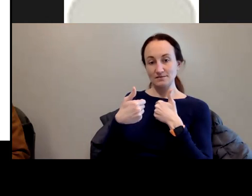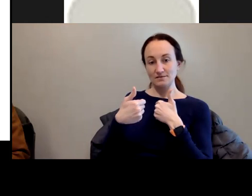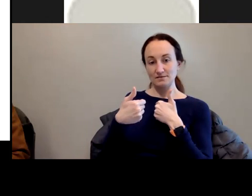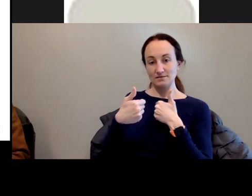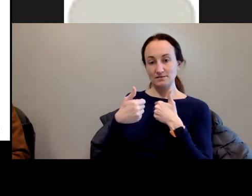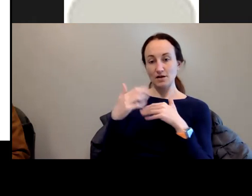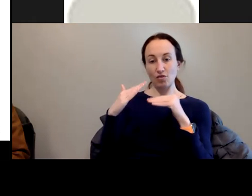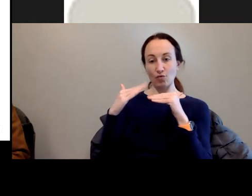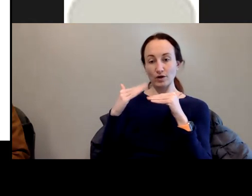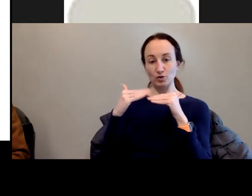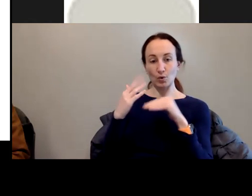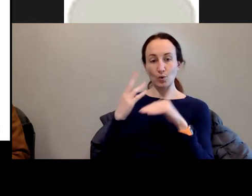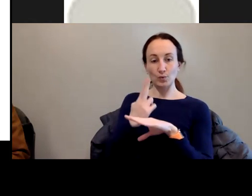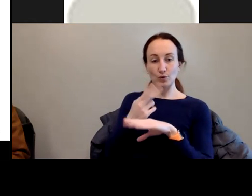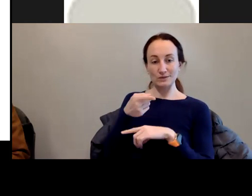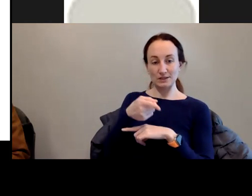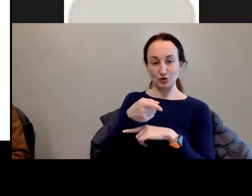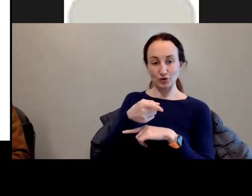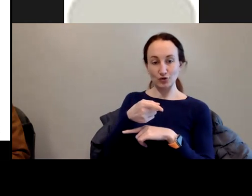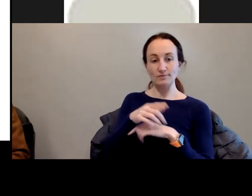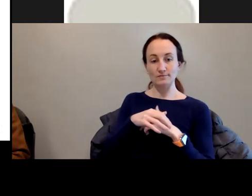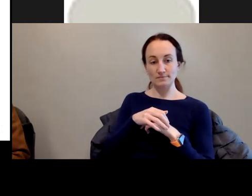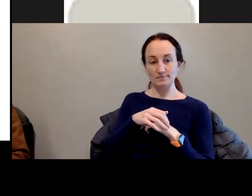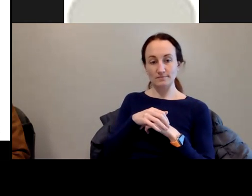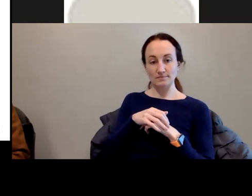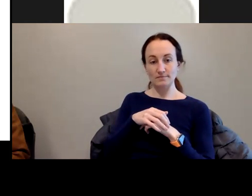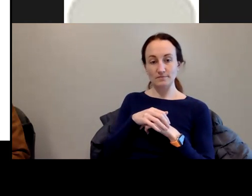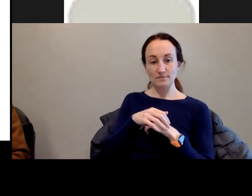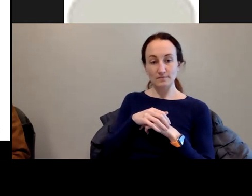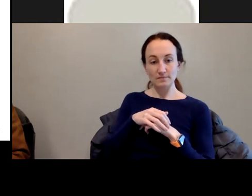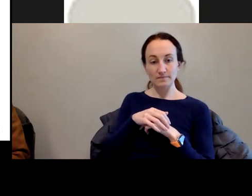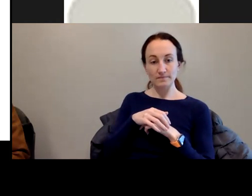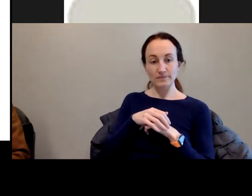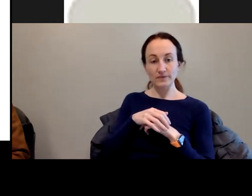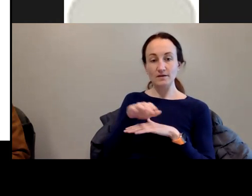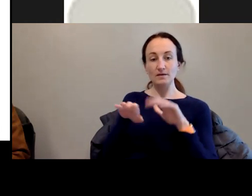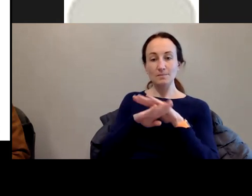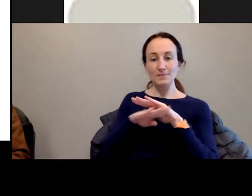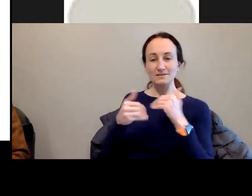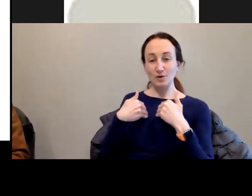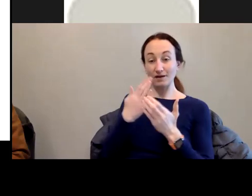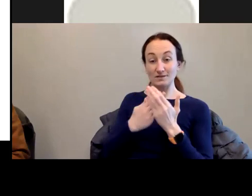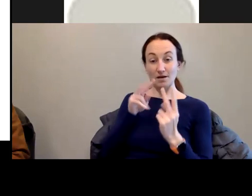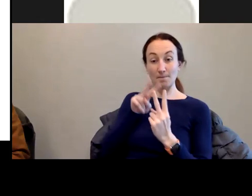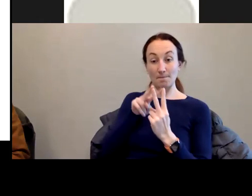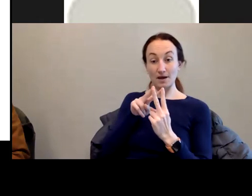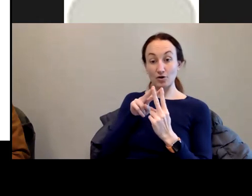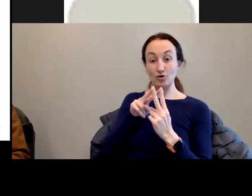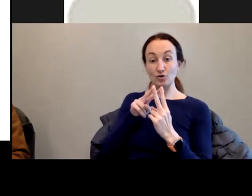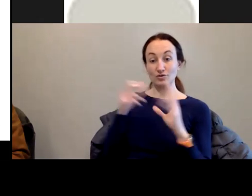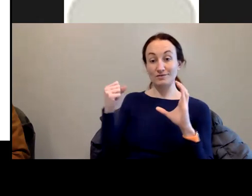Here we use 4 angstrom, and basically you have some pairs that forming a contact which